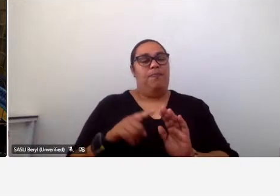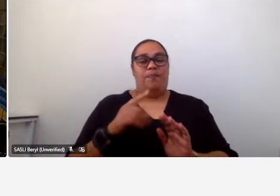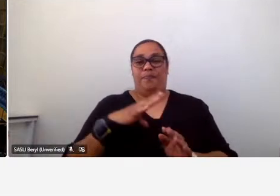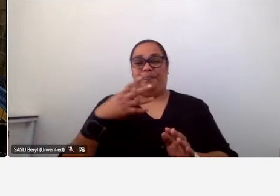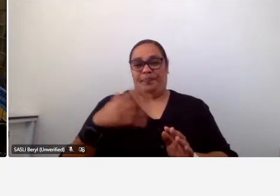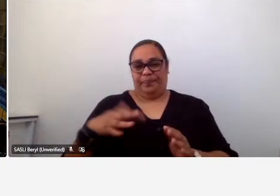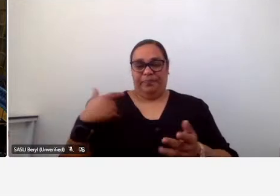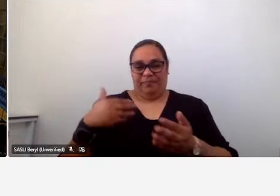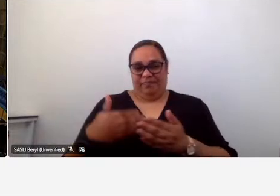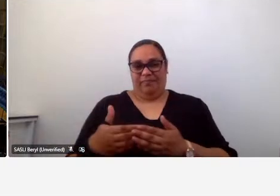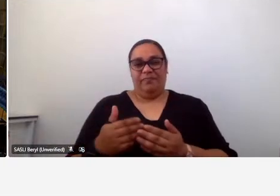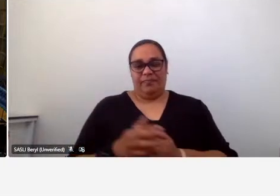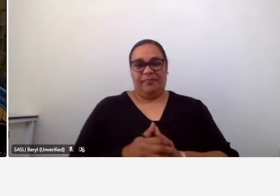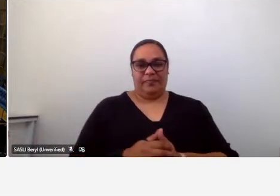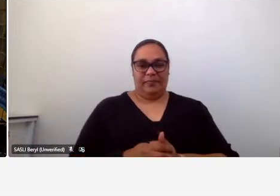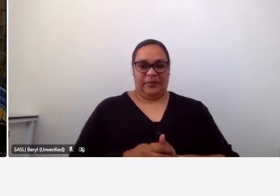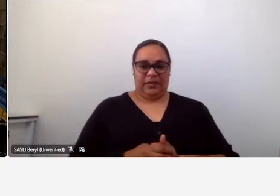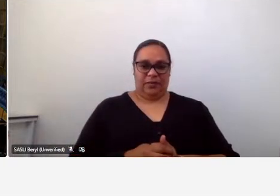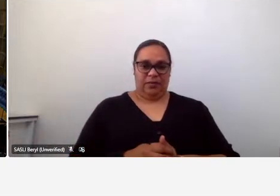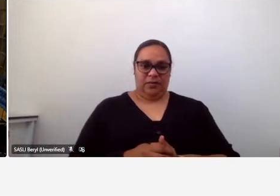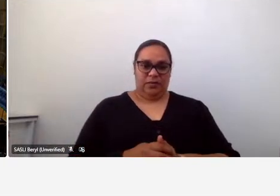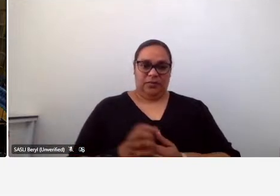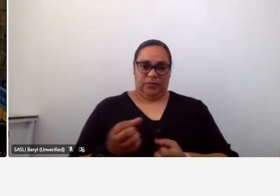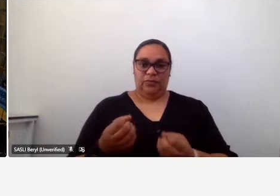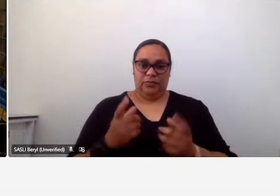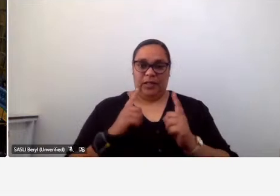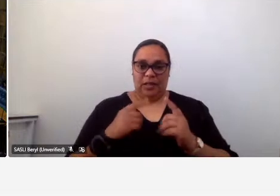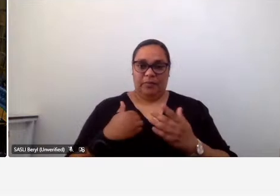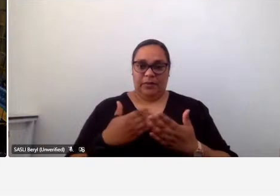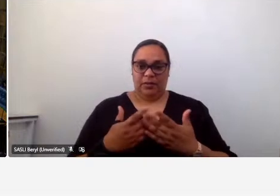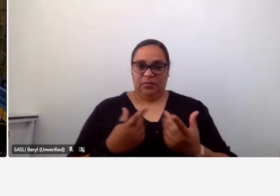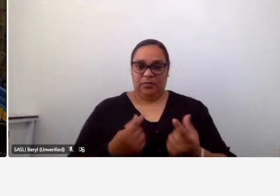long period of time. Will you allow me to do that?